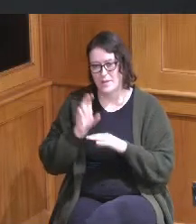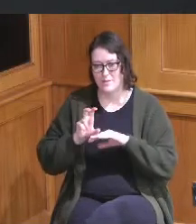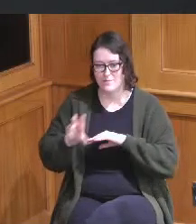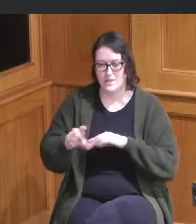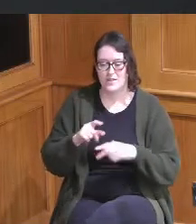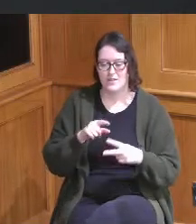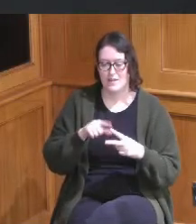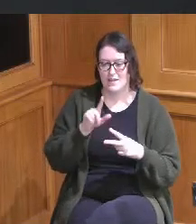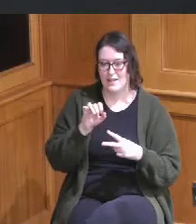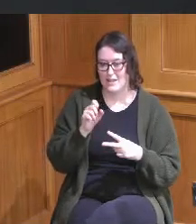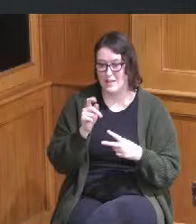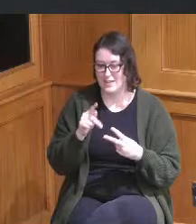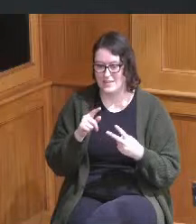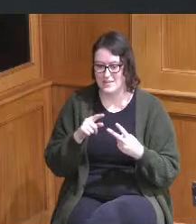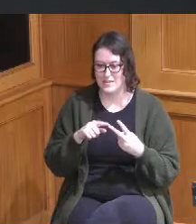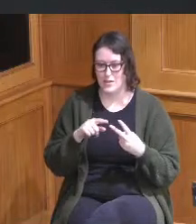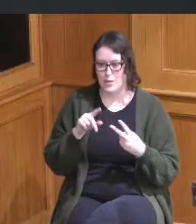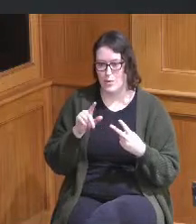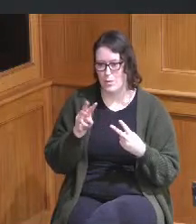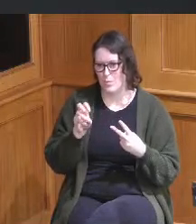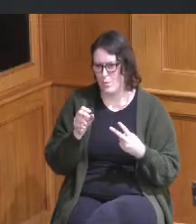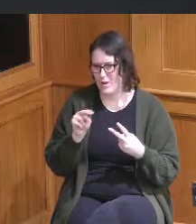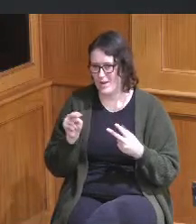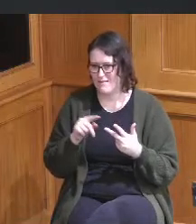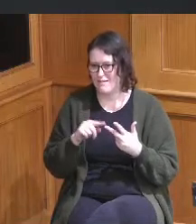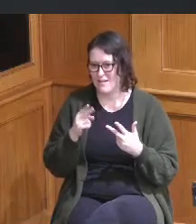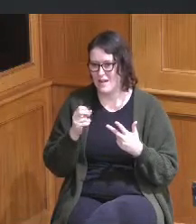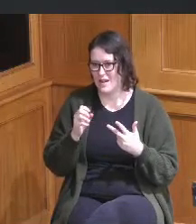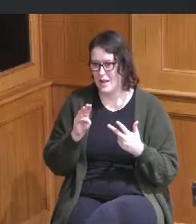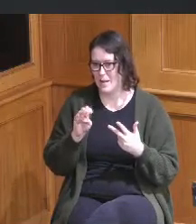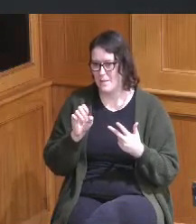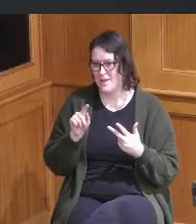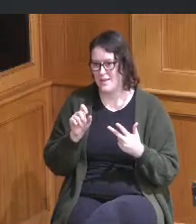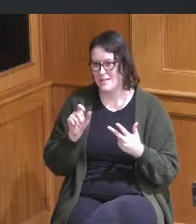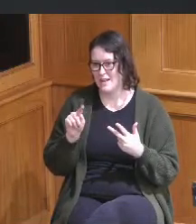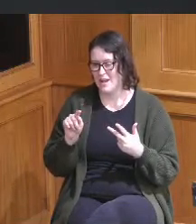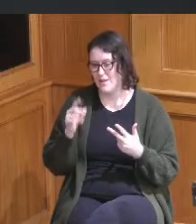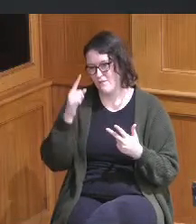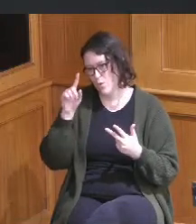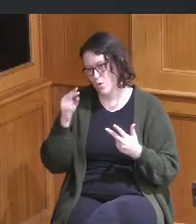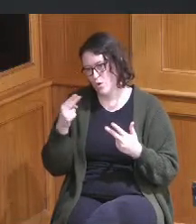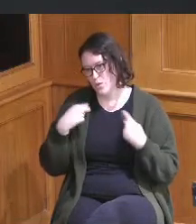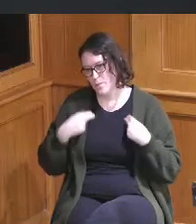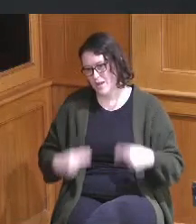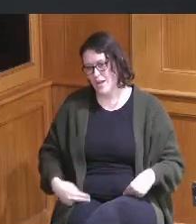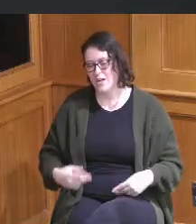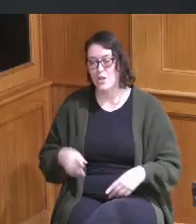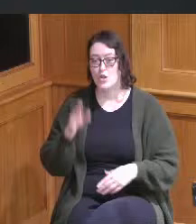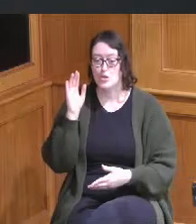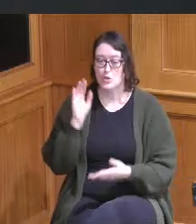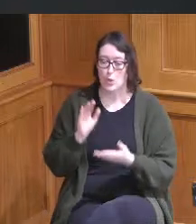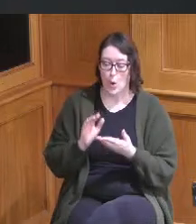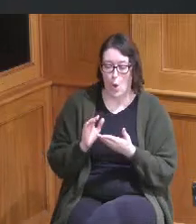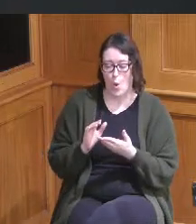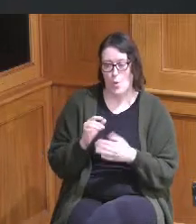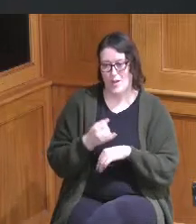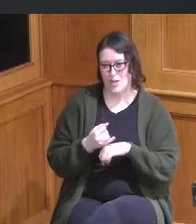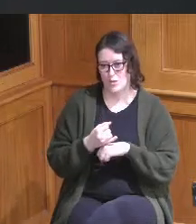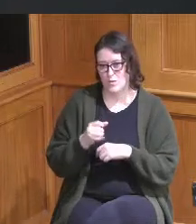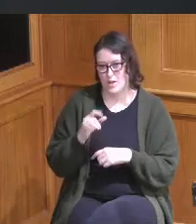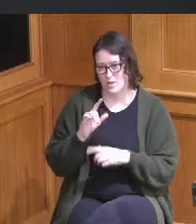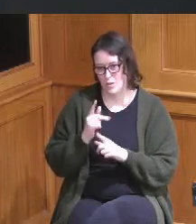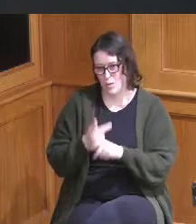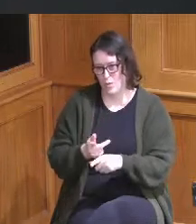Humanity, and Warsaw Federal to provide very low interest loans, 2% loans, to individuals in this